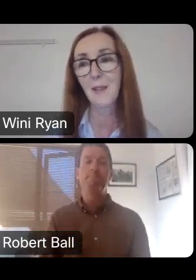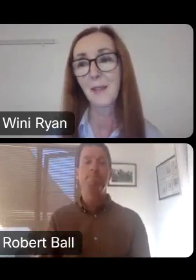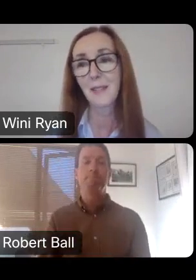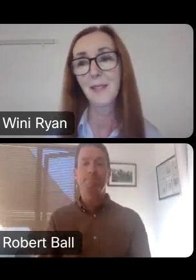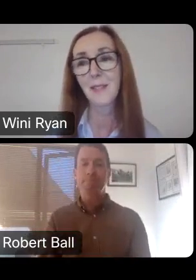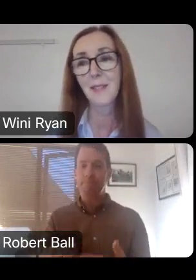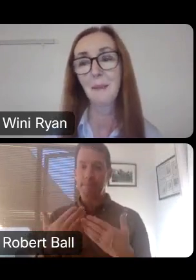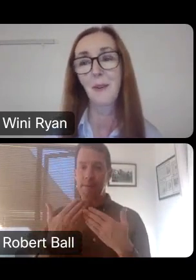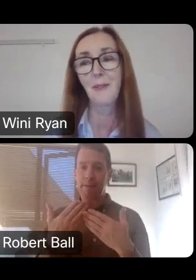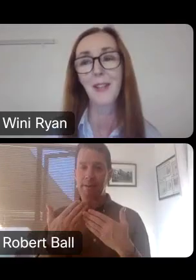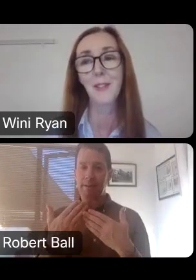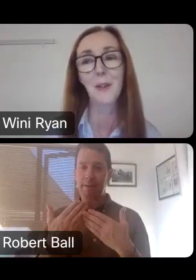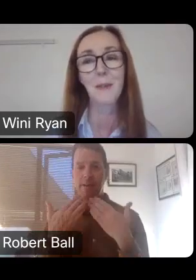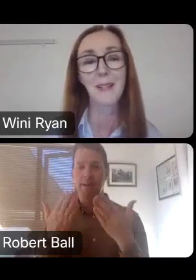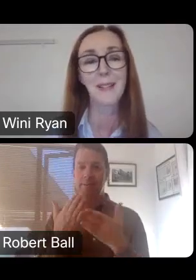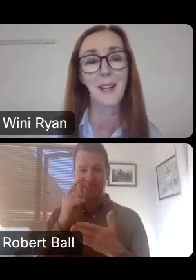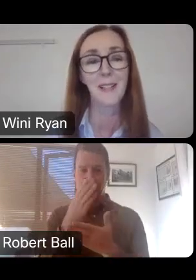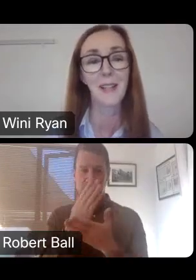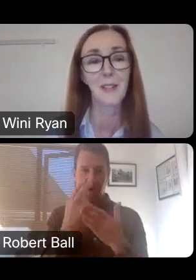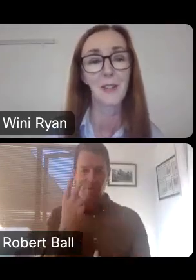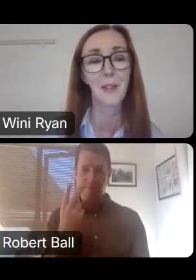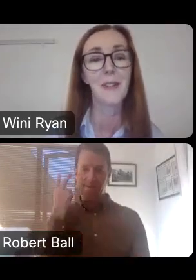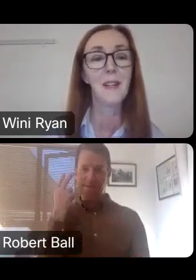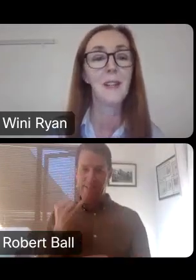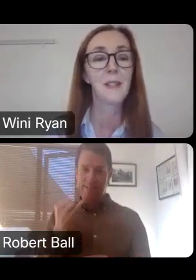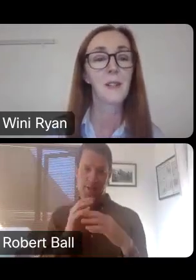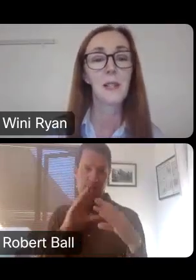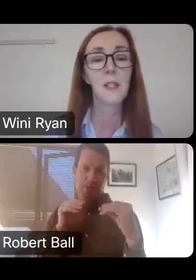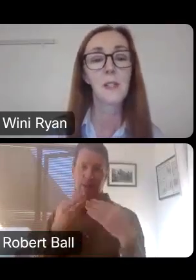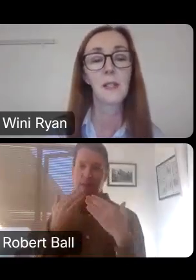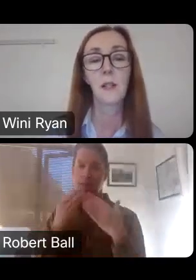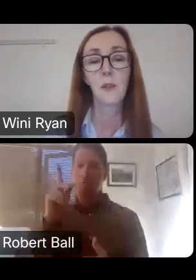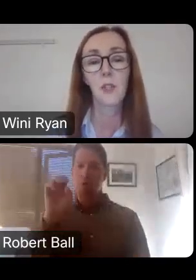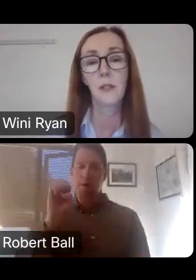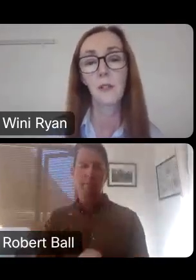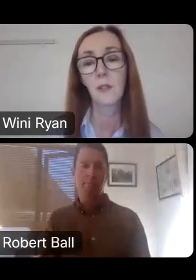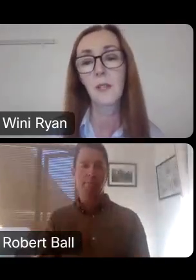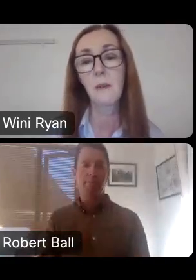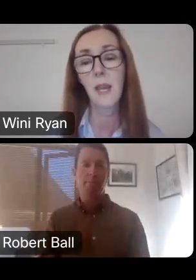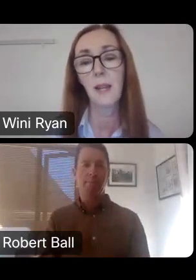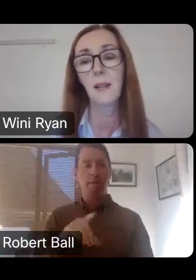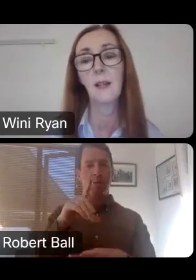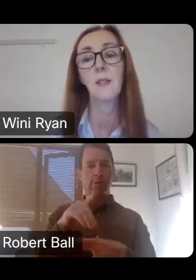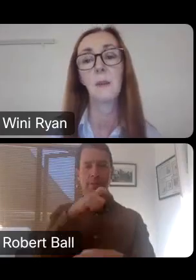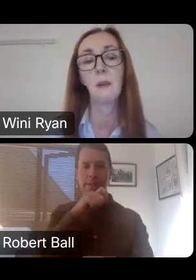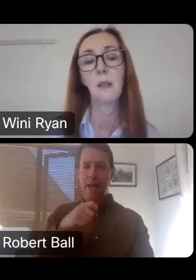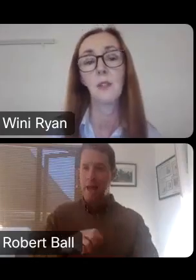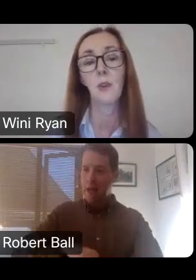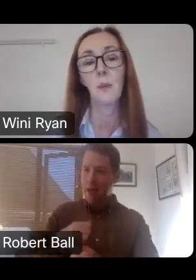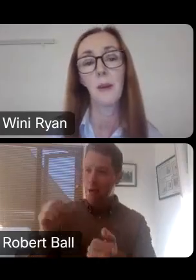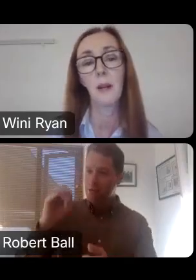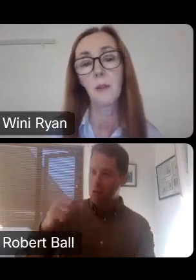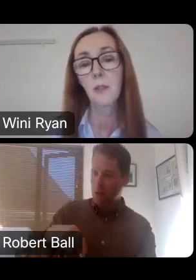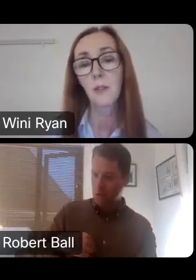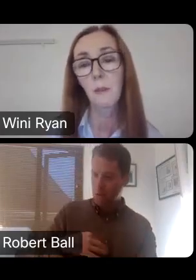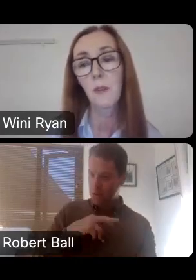thank you. I see some of the reflections coming in the chat. Thanks, Grania. So the clinician says, hello, John, it's good to see you again. Last time we agreed to talk